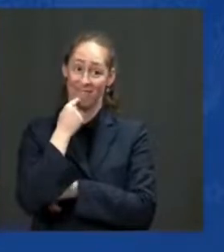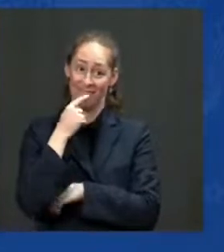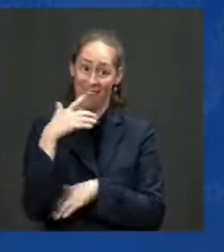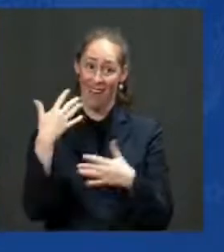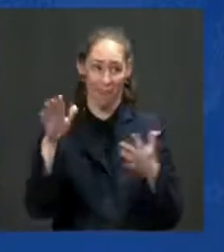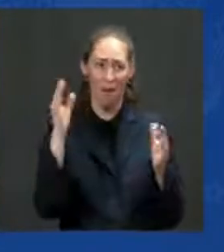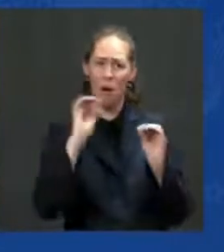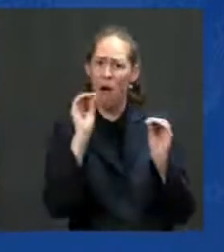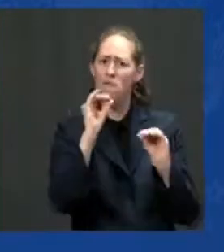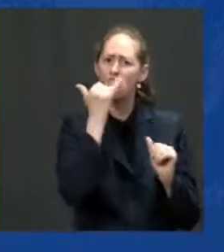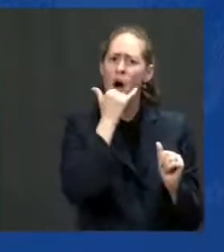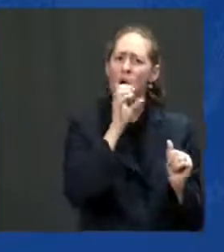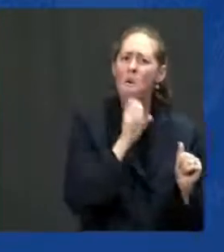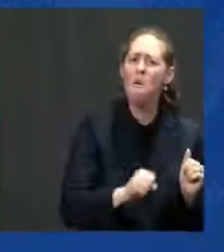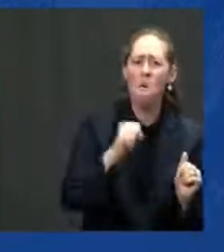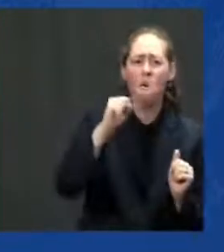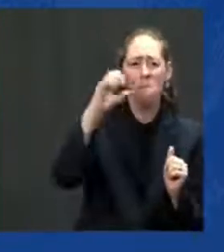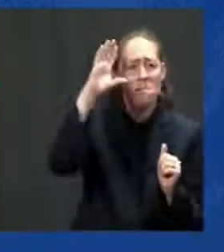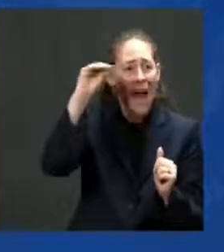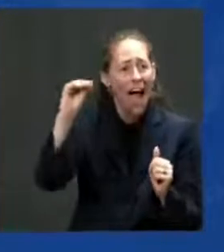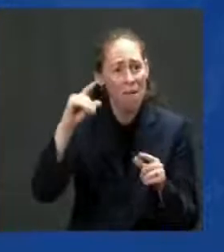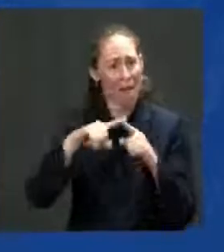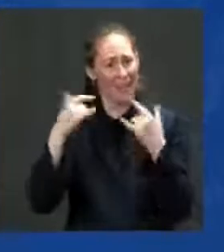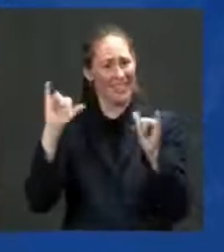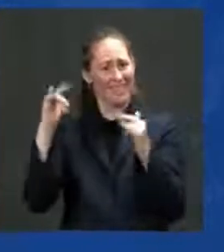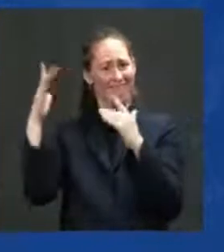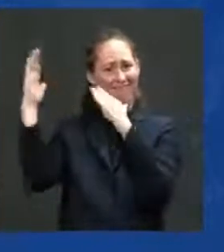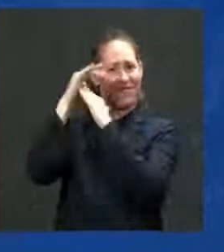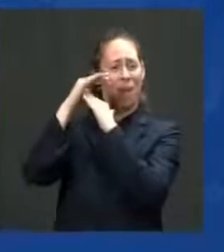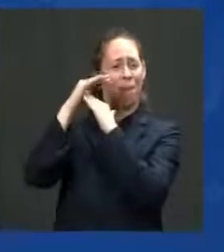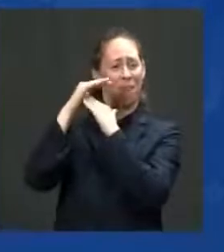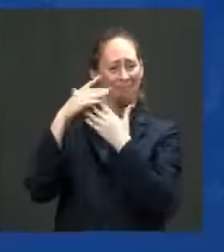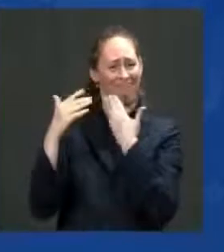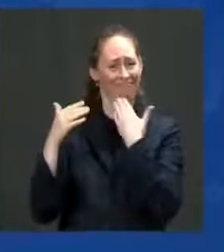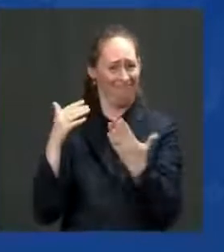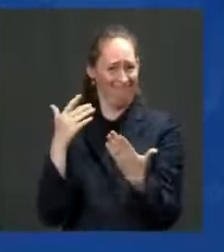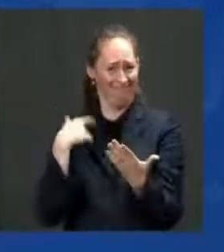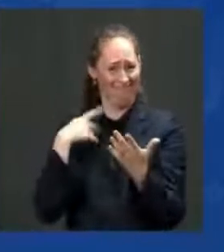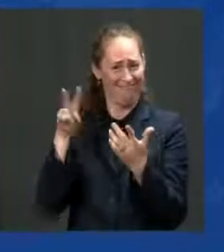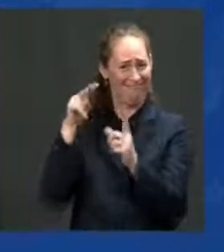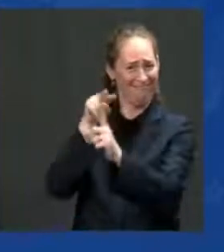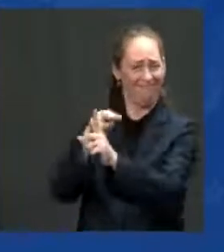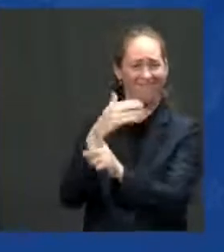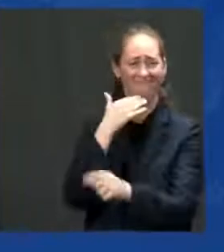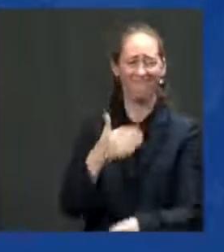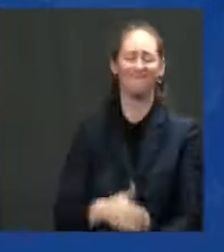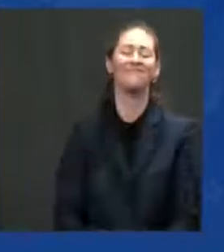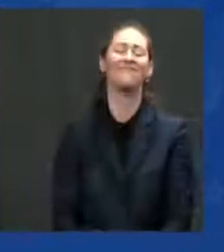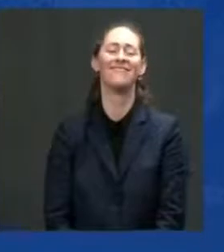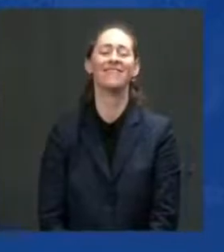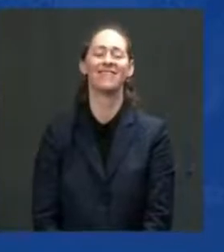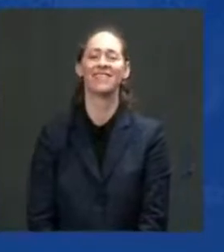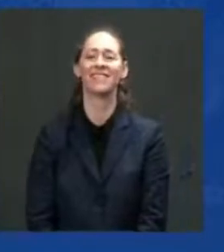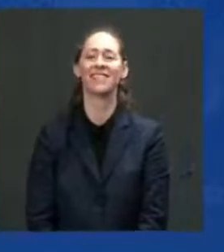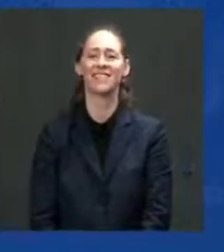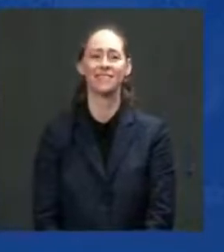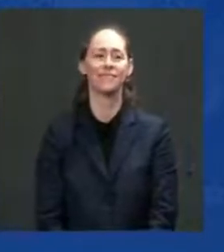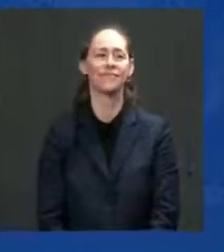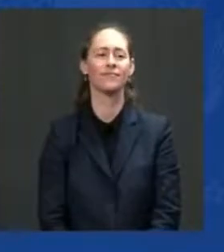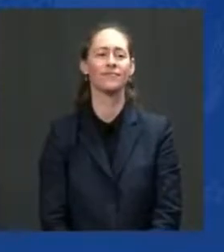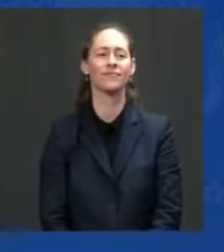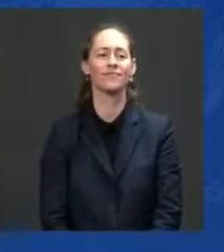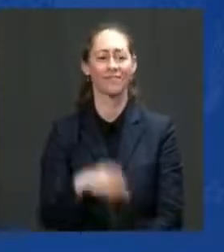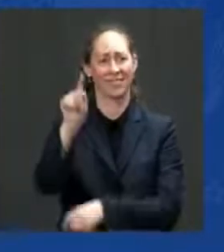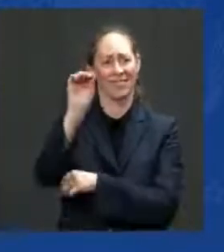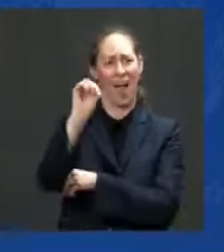the oldest guy to make it to the mountaintop. That's how I look at it. And Tom, looking at you, got about 20